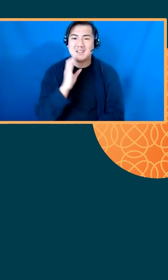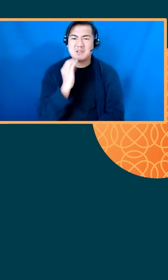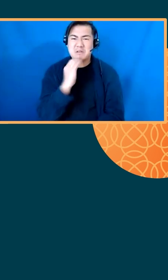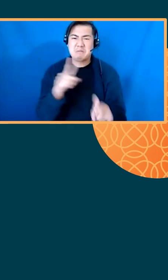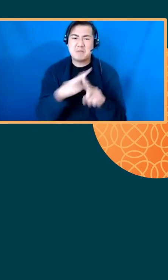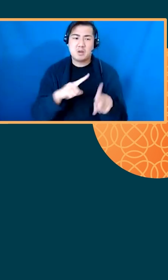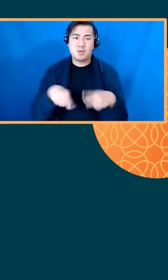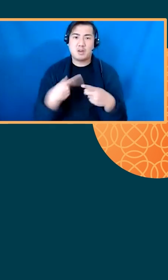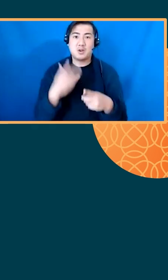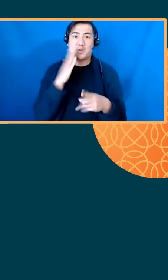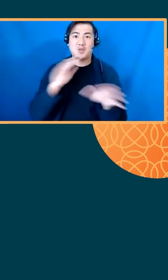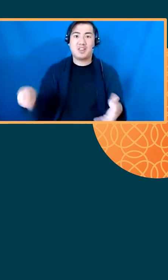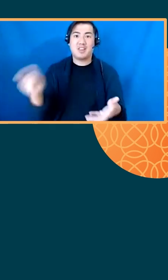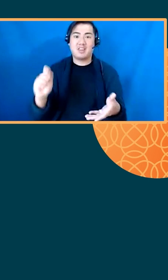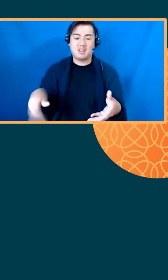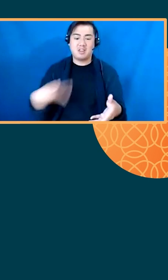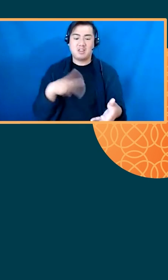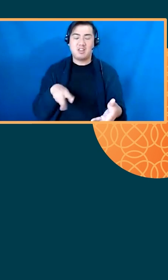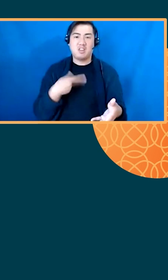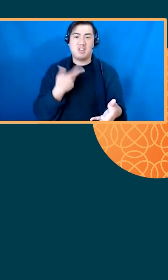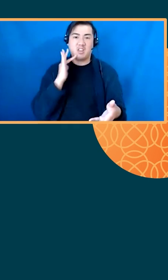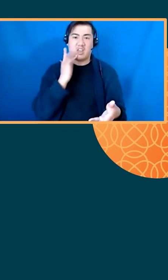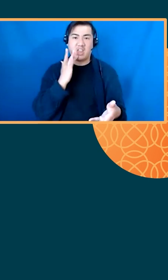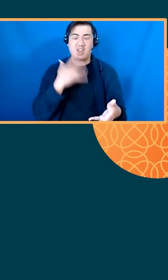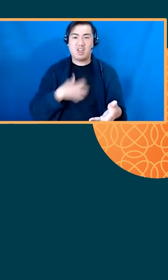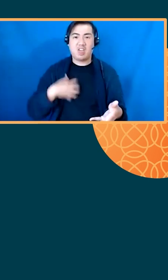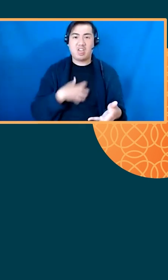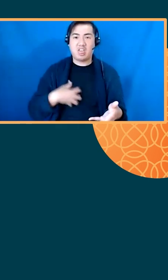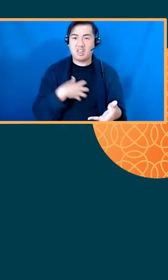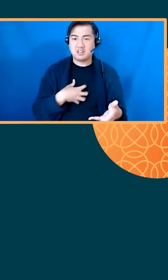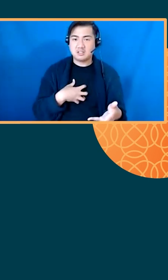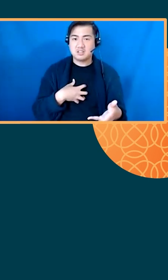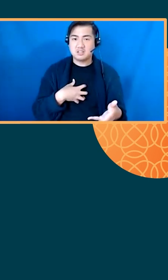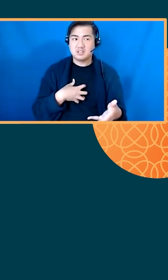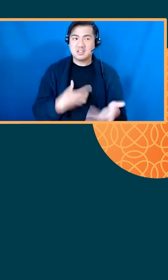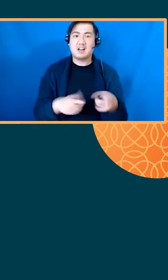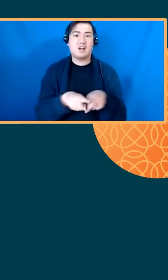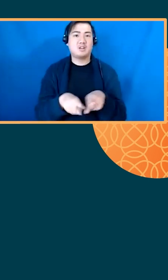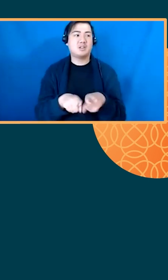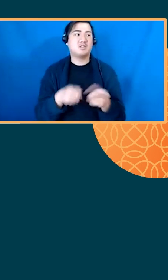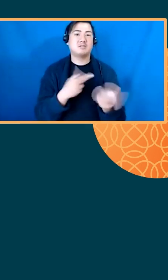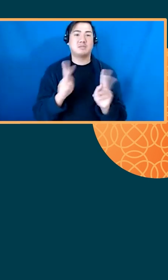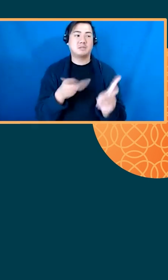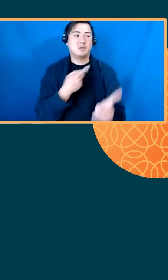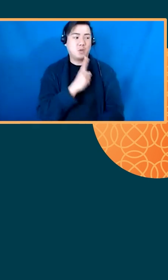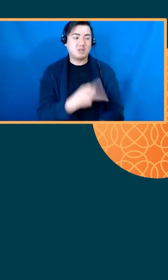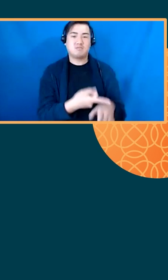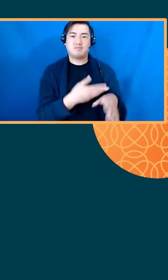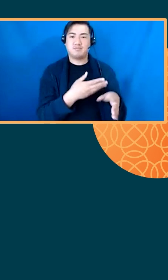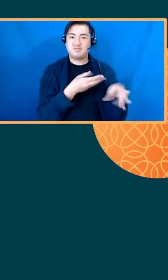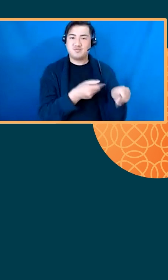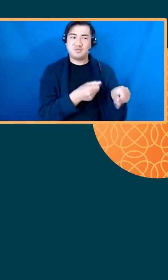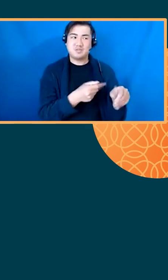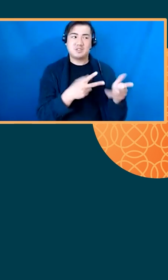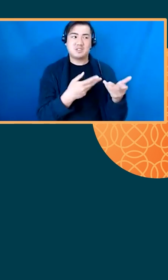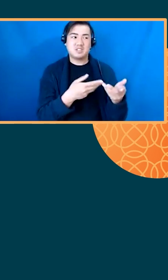barely food. And you shouldn't speak your mother tongue. And so like I hear other South Asian folks